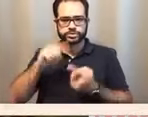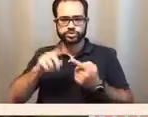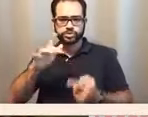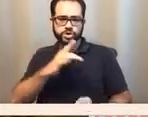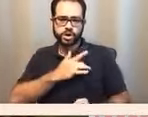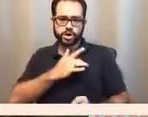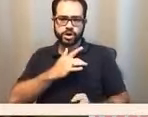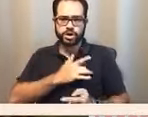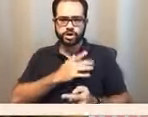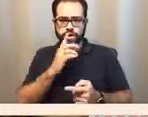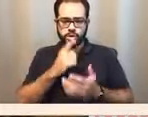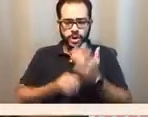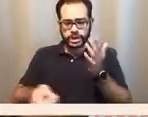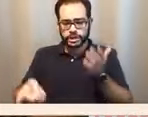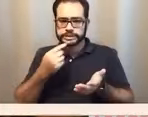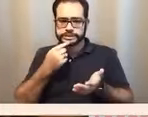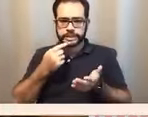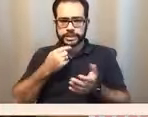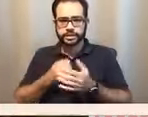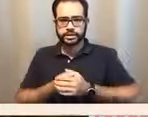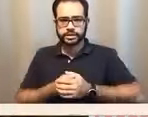it says.